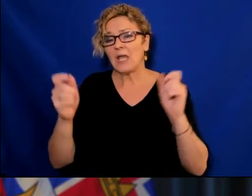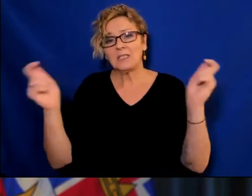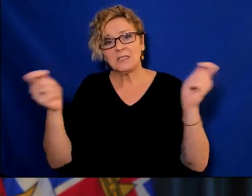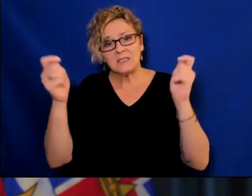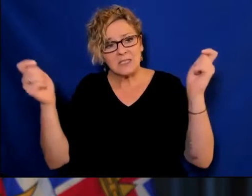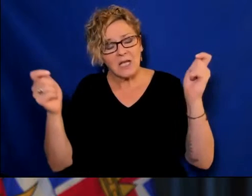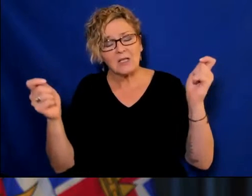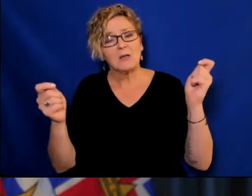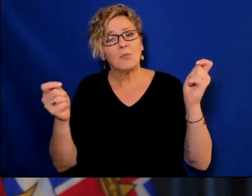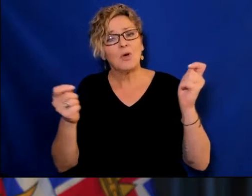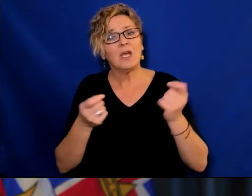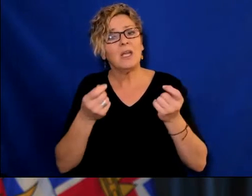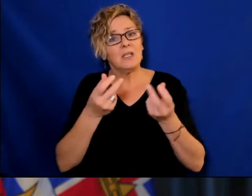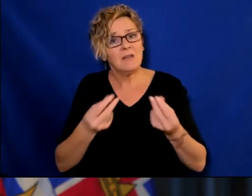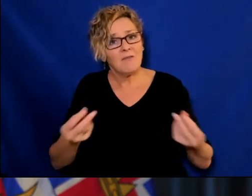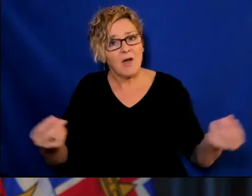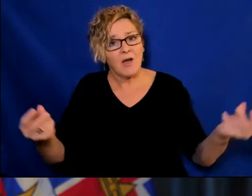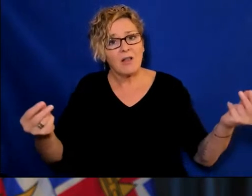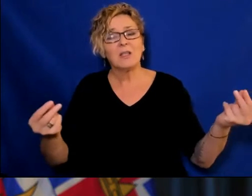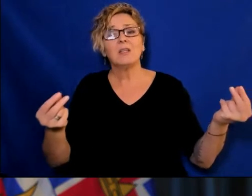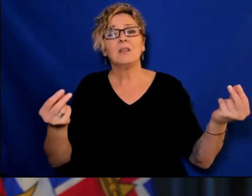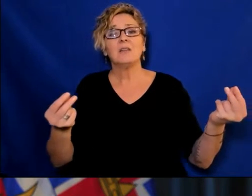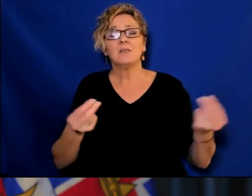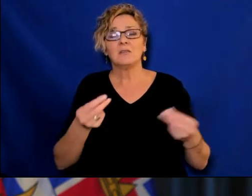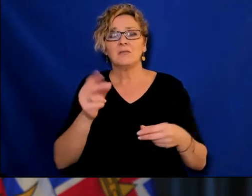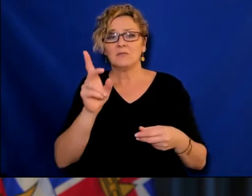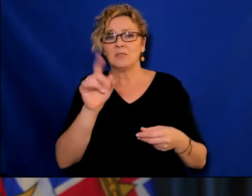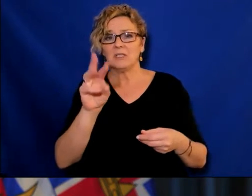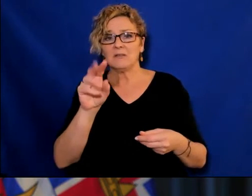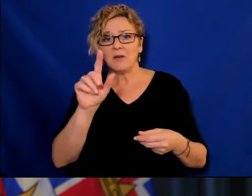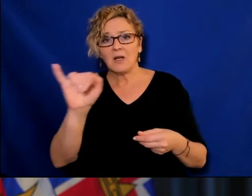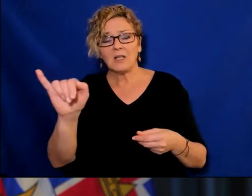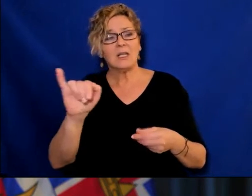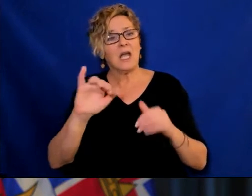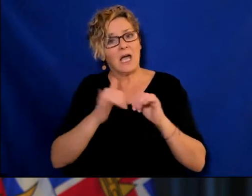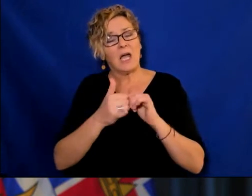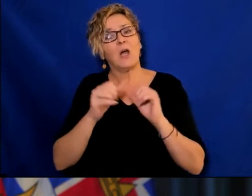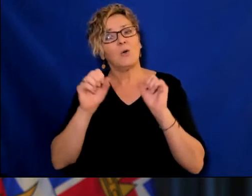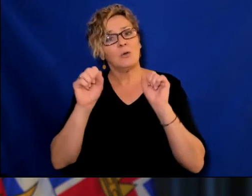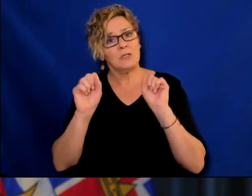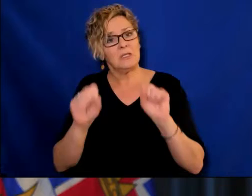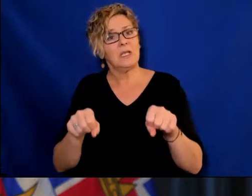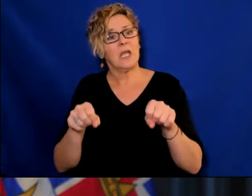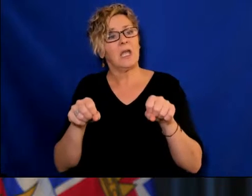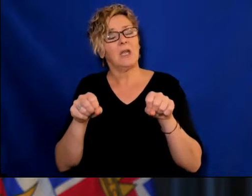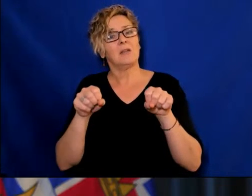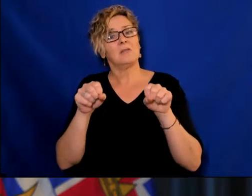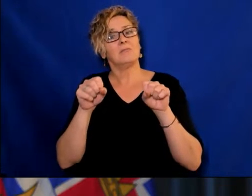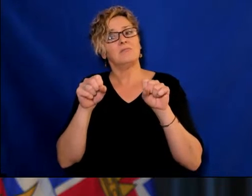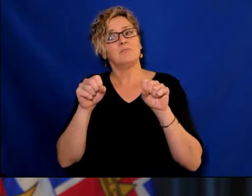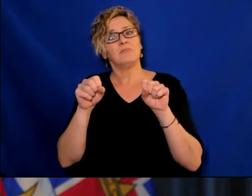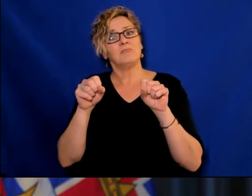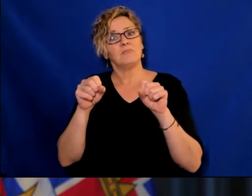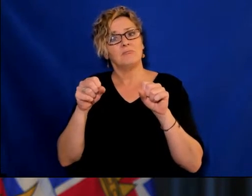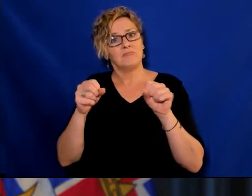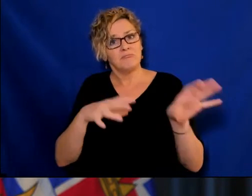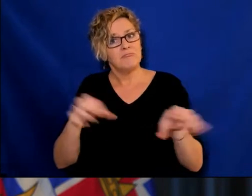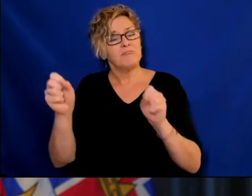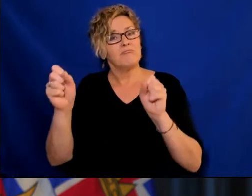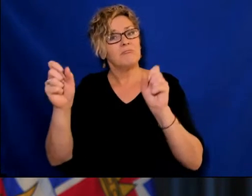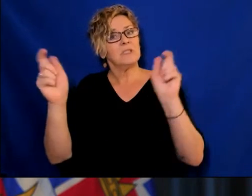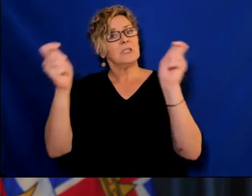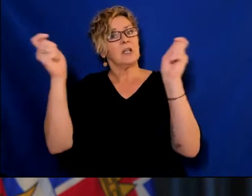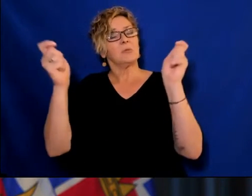think what's also true is that COVID-19 is everywhere in British Columbia and in